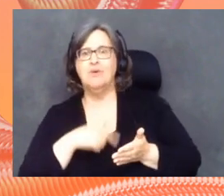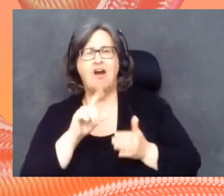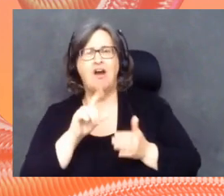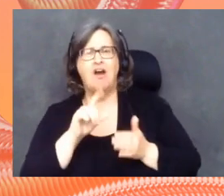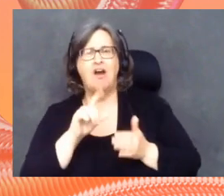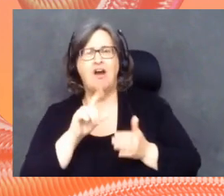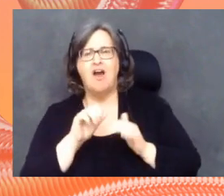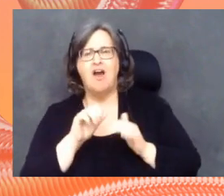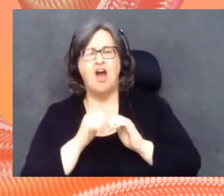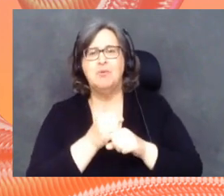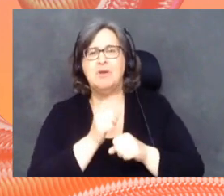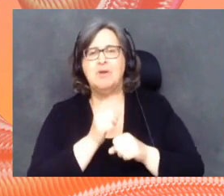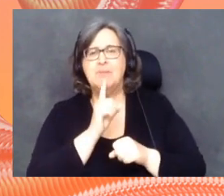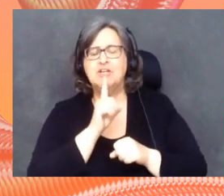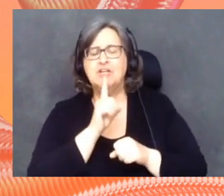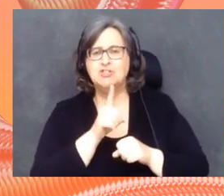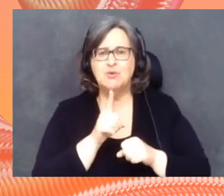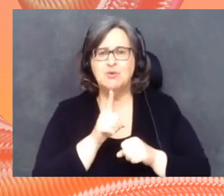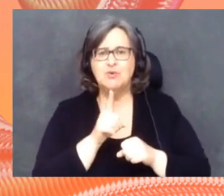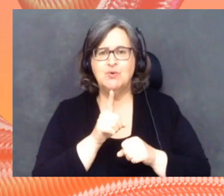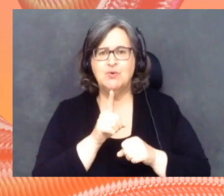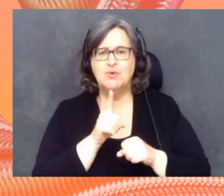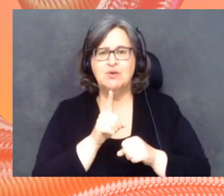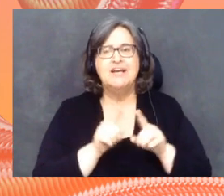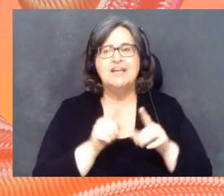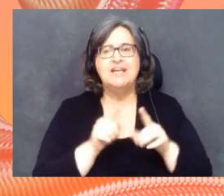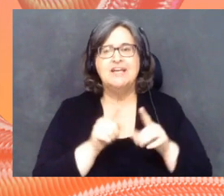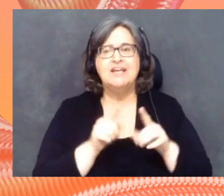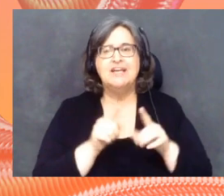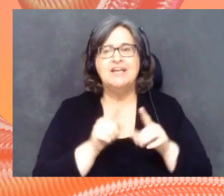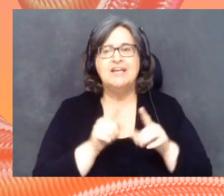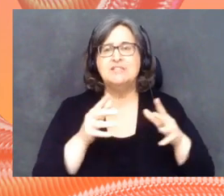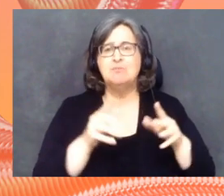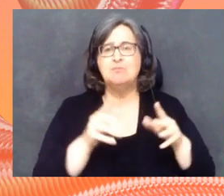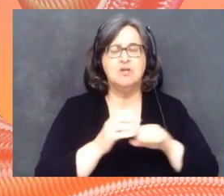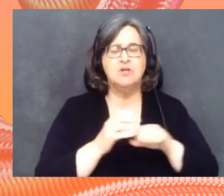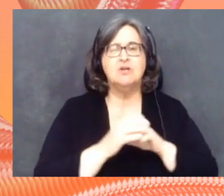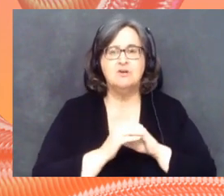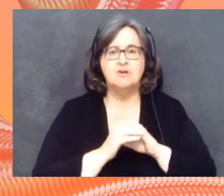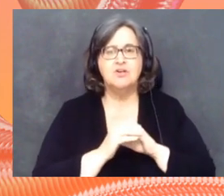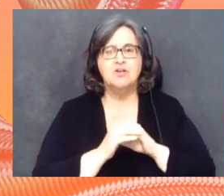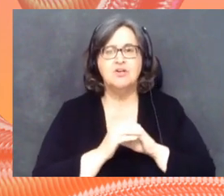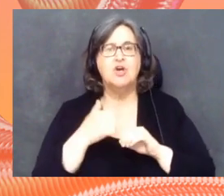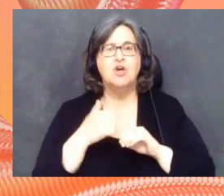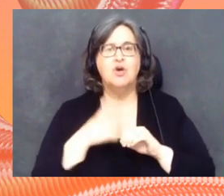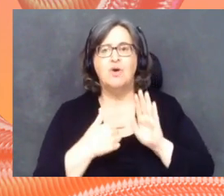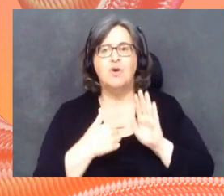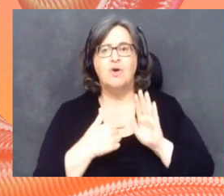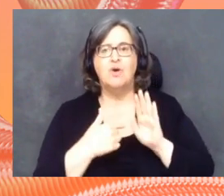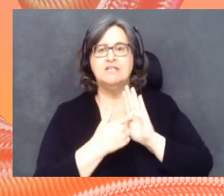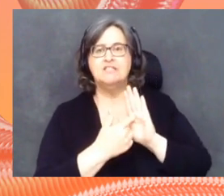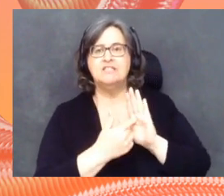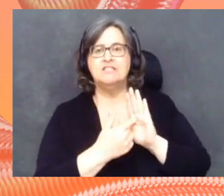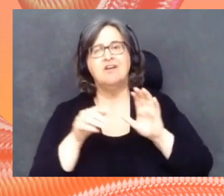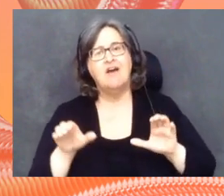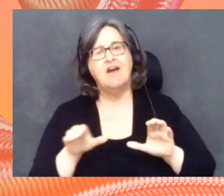make sure that as much as possible, we're demonstrating acts of care,